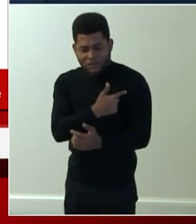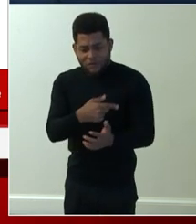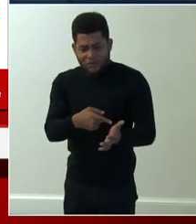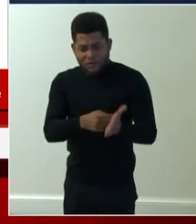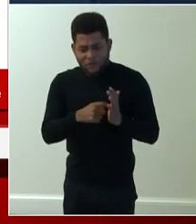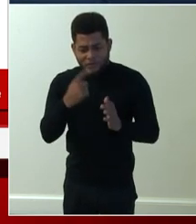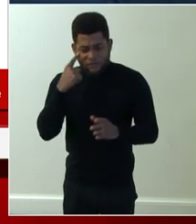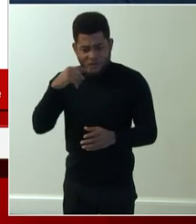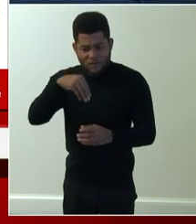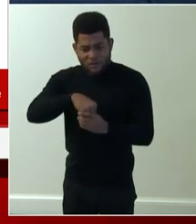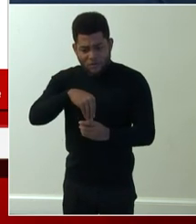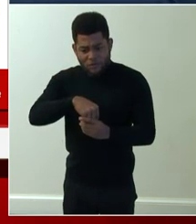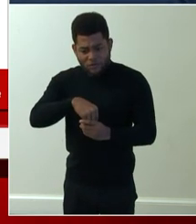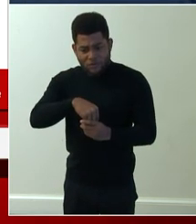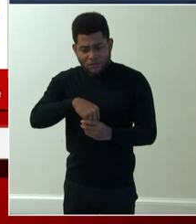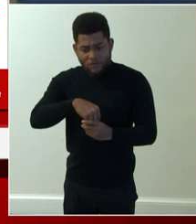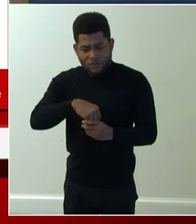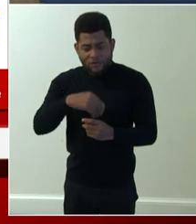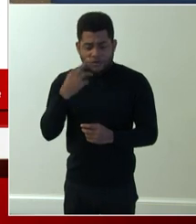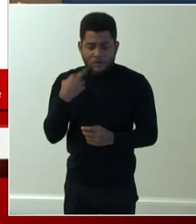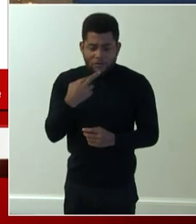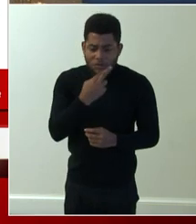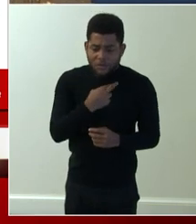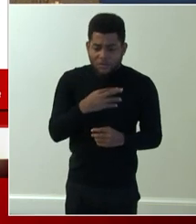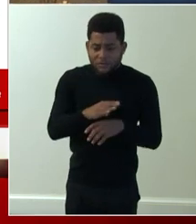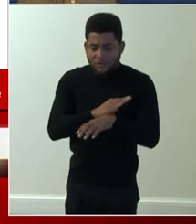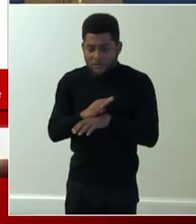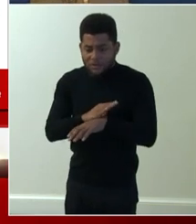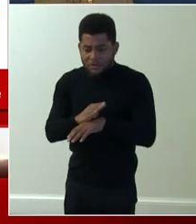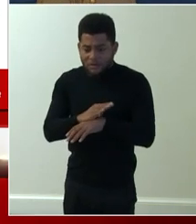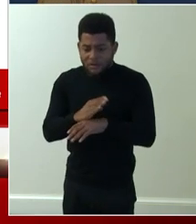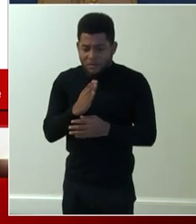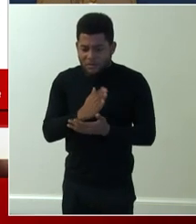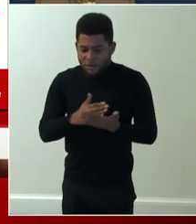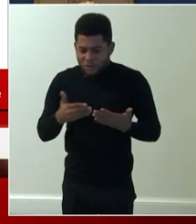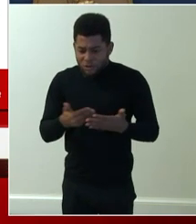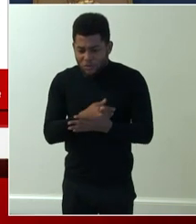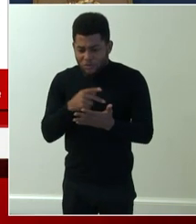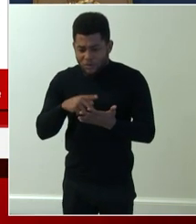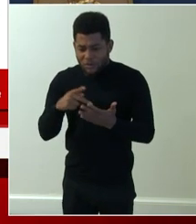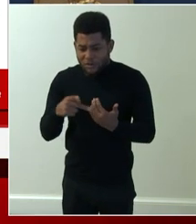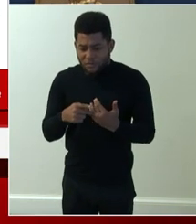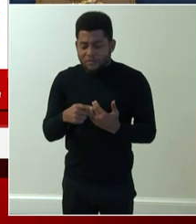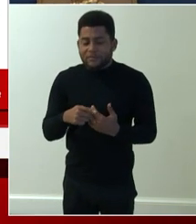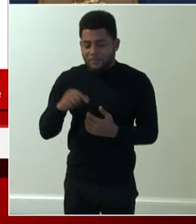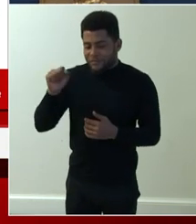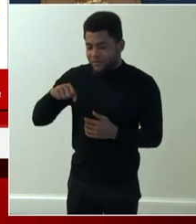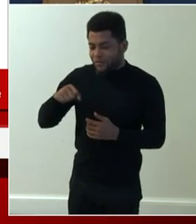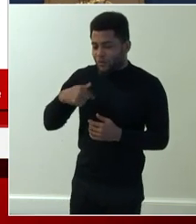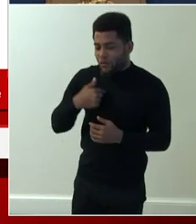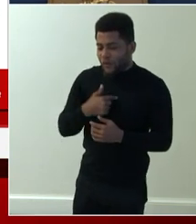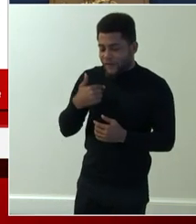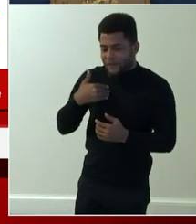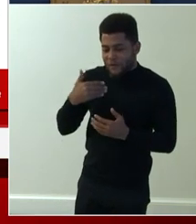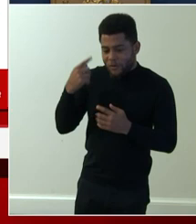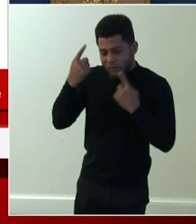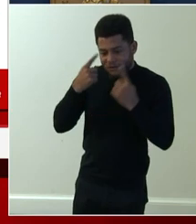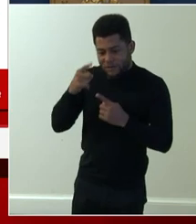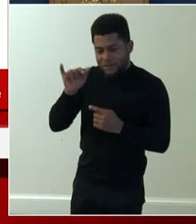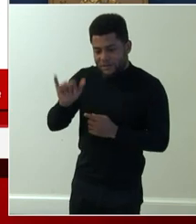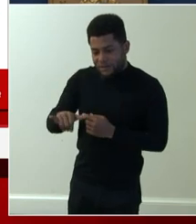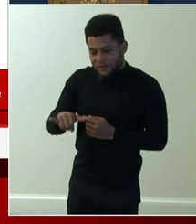or restaurants as part of this new program. Yes, we have, and we